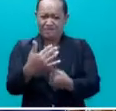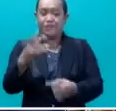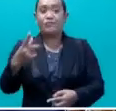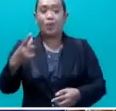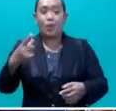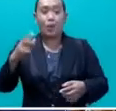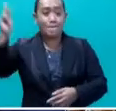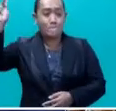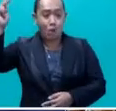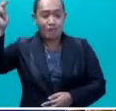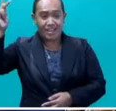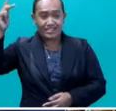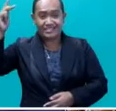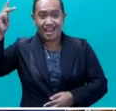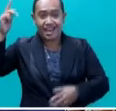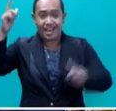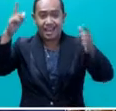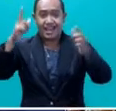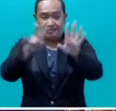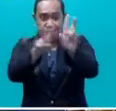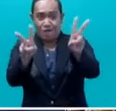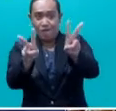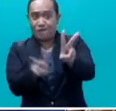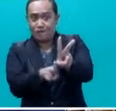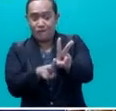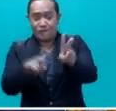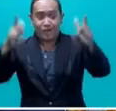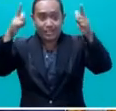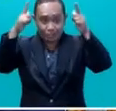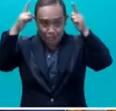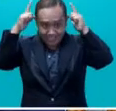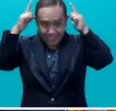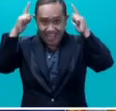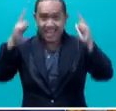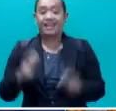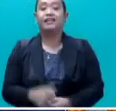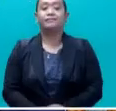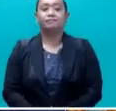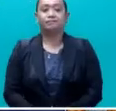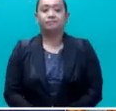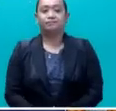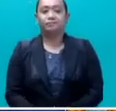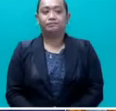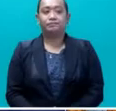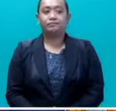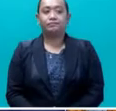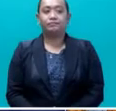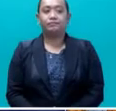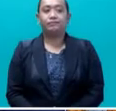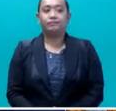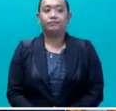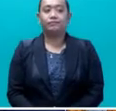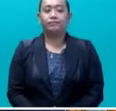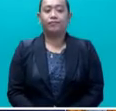of accusations of fraudulent behavior, illegal transactions, and